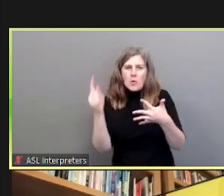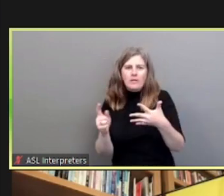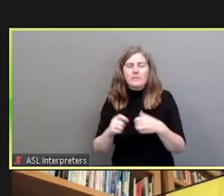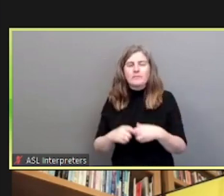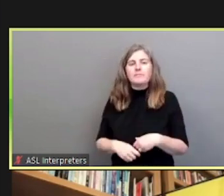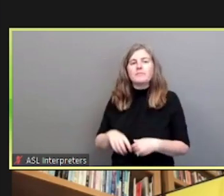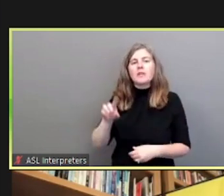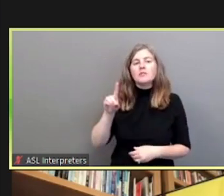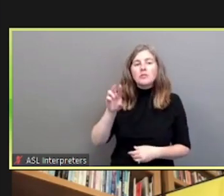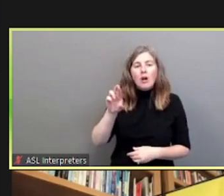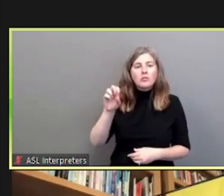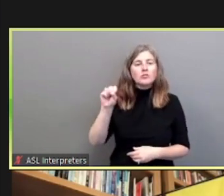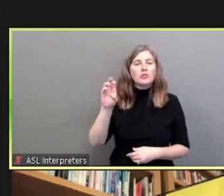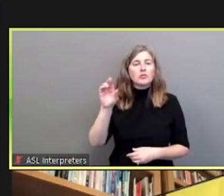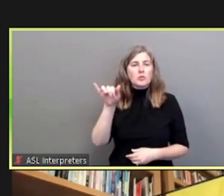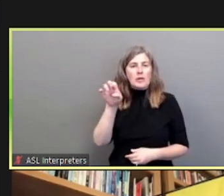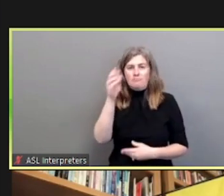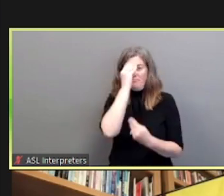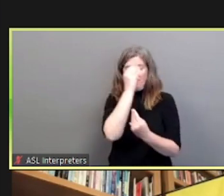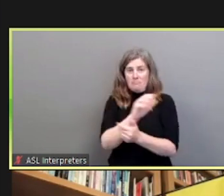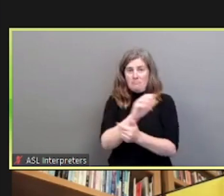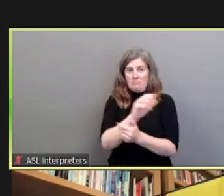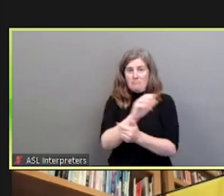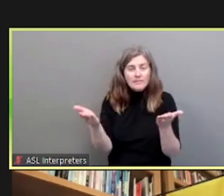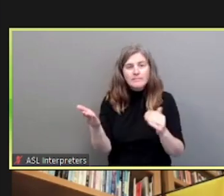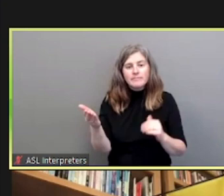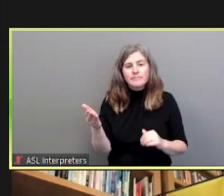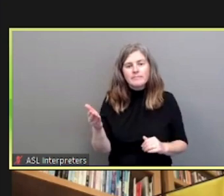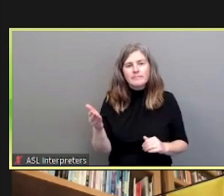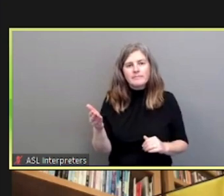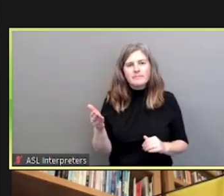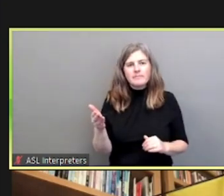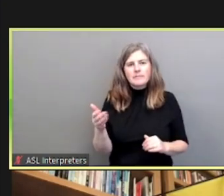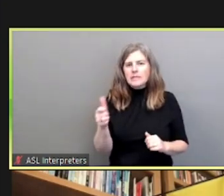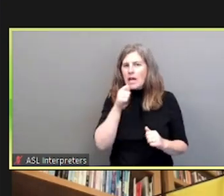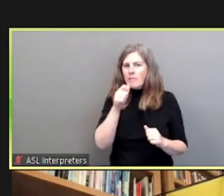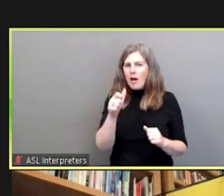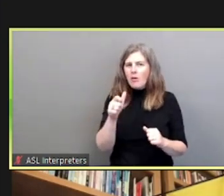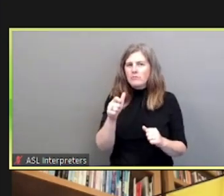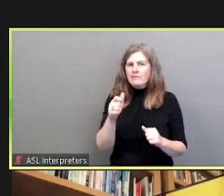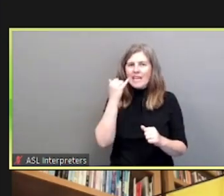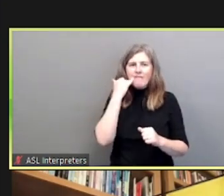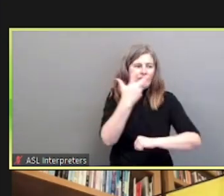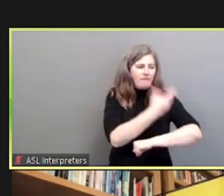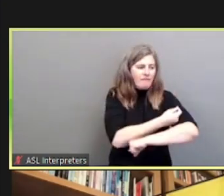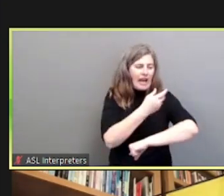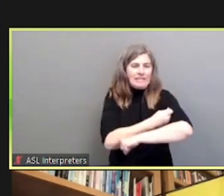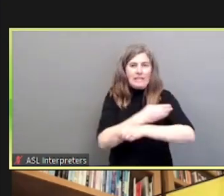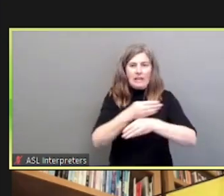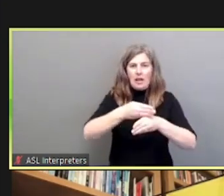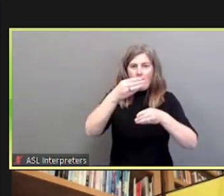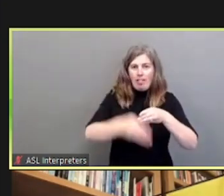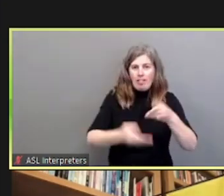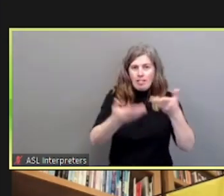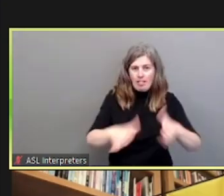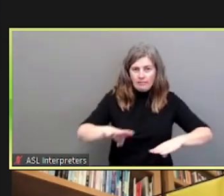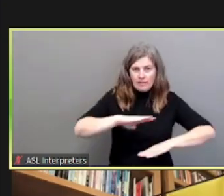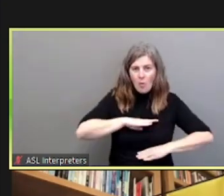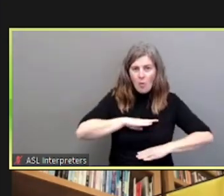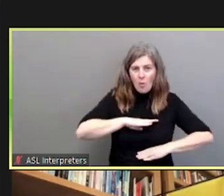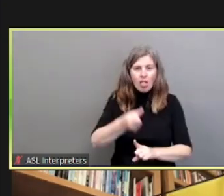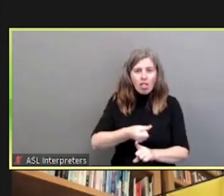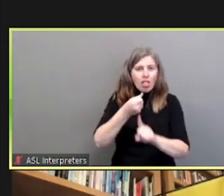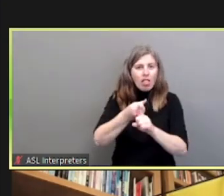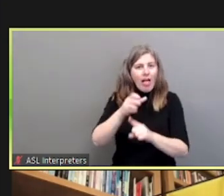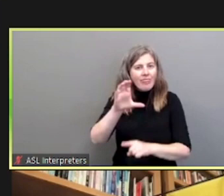Julia, another thing, and this is not about completeness of vaccination as it affects the case rates, the differential case